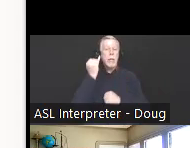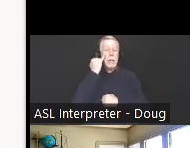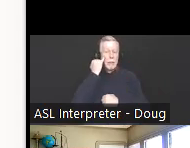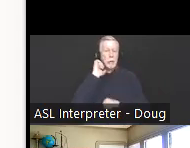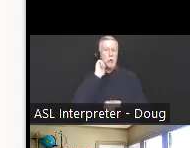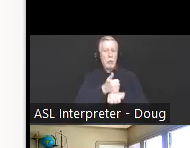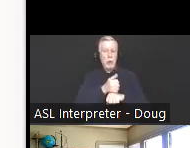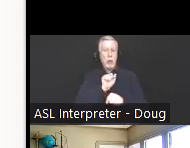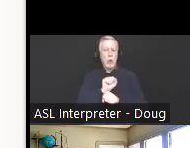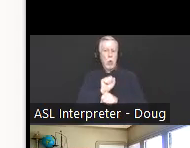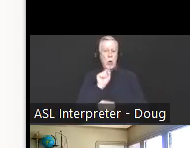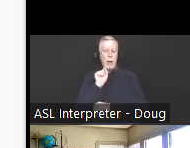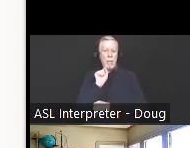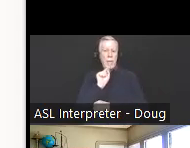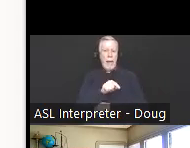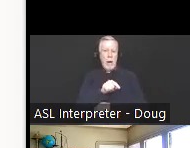there.